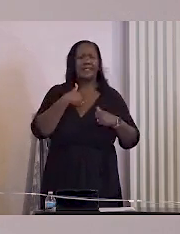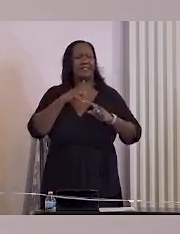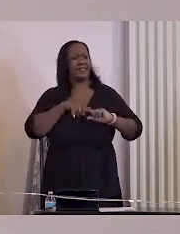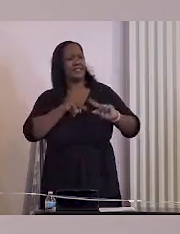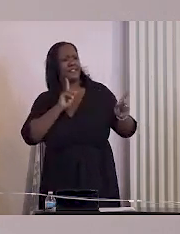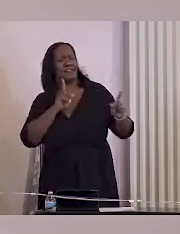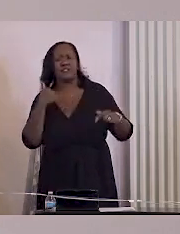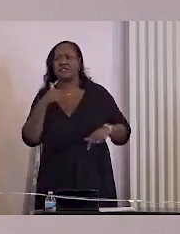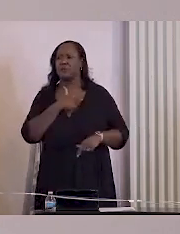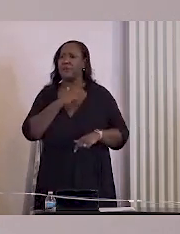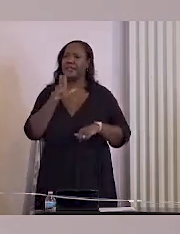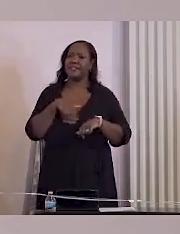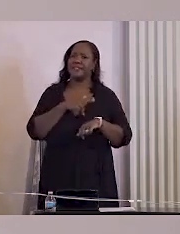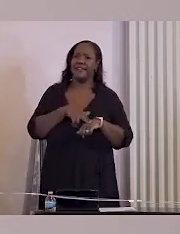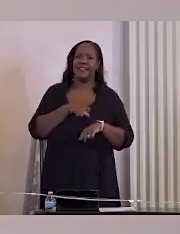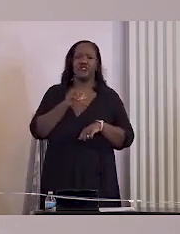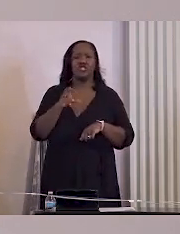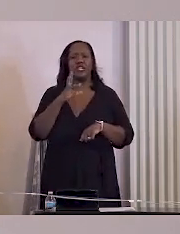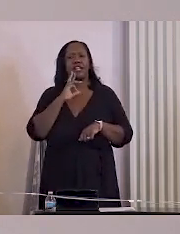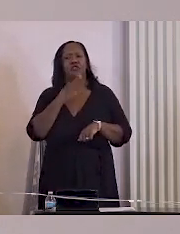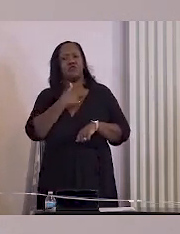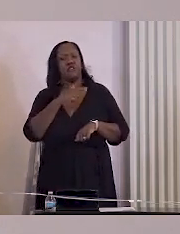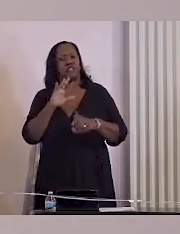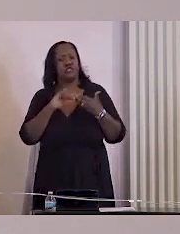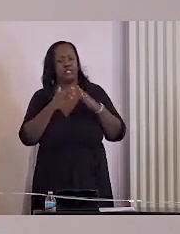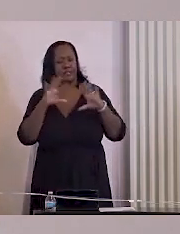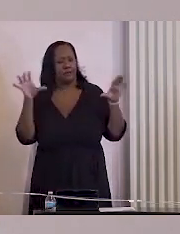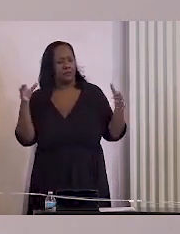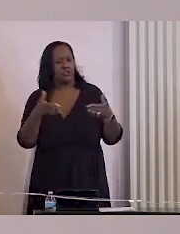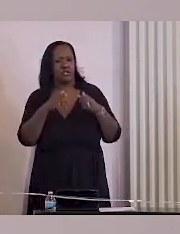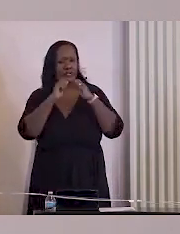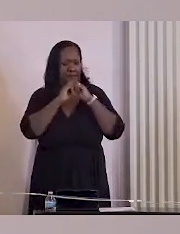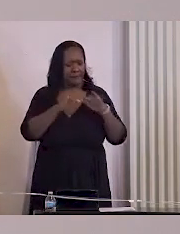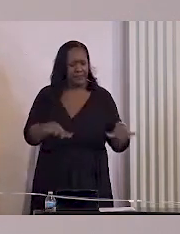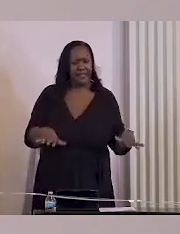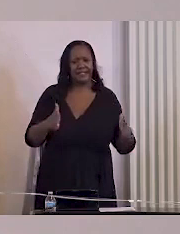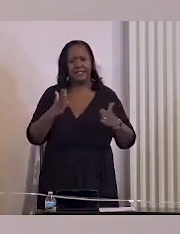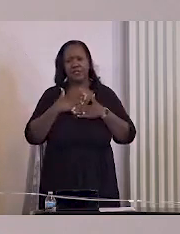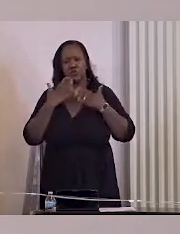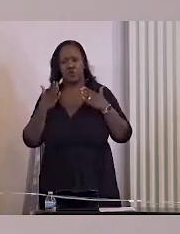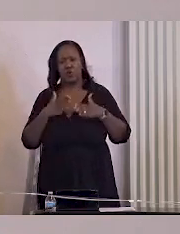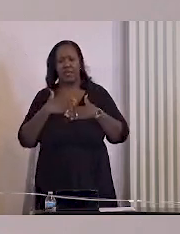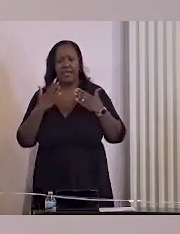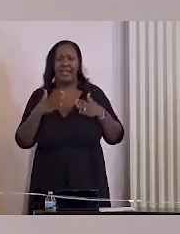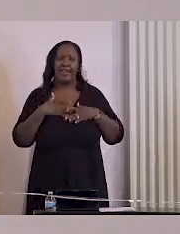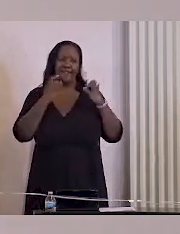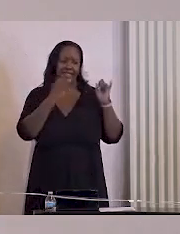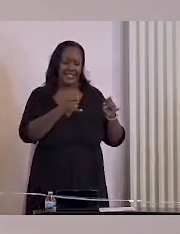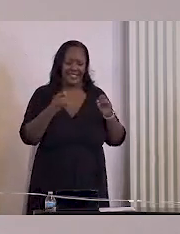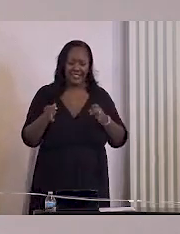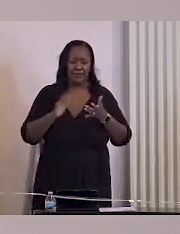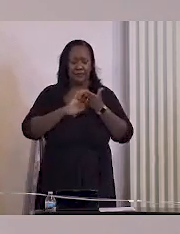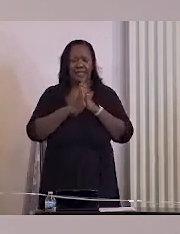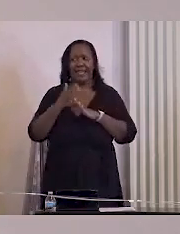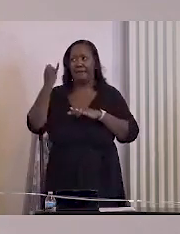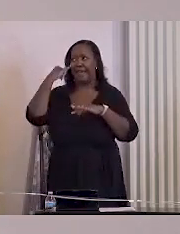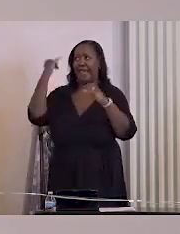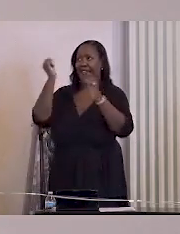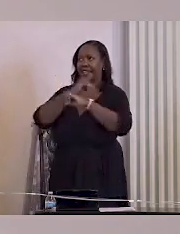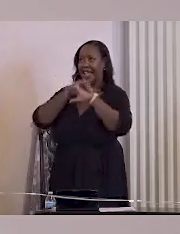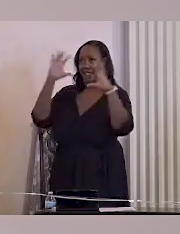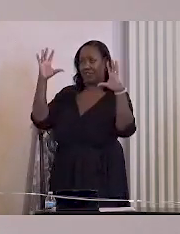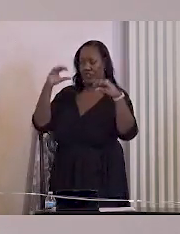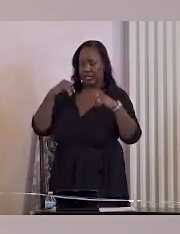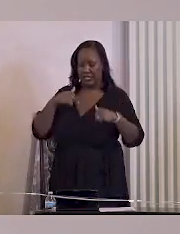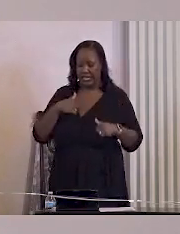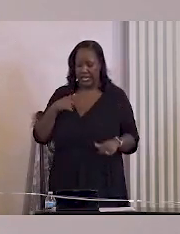and as a religious community, took the blessing and joy of individuality and made it into an ideology, made it a